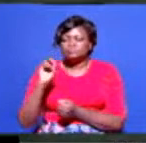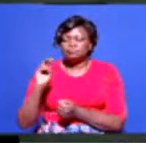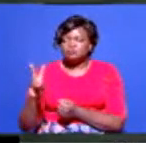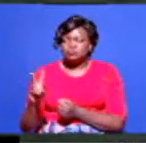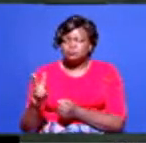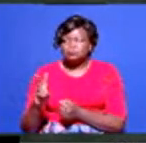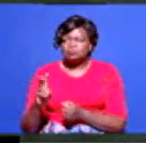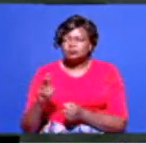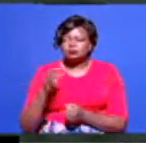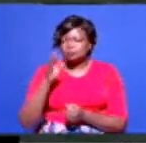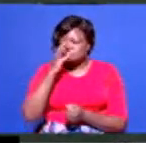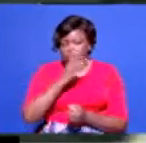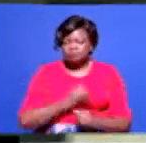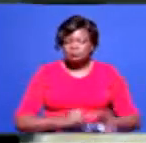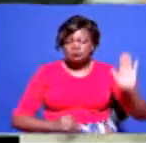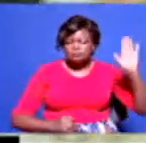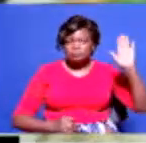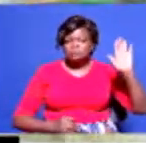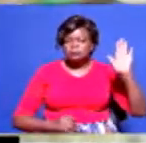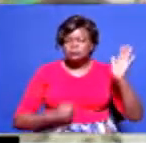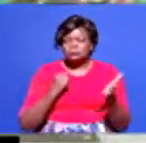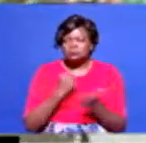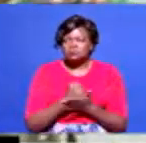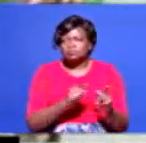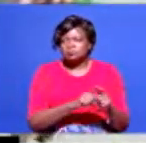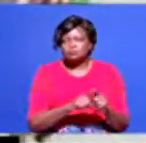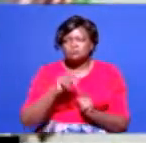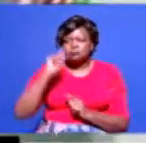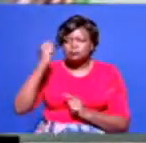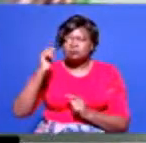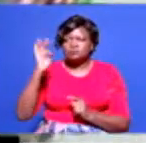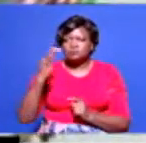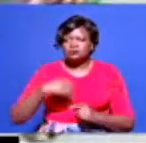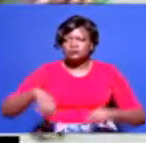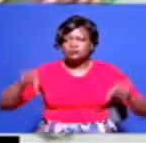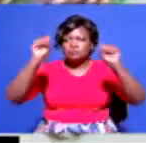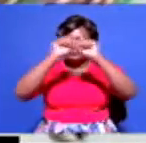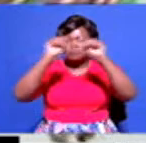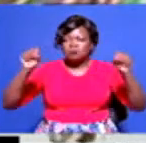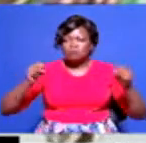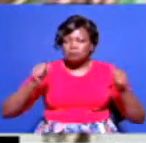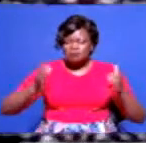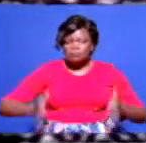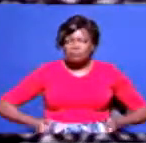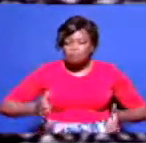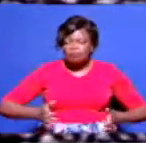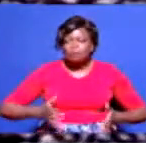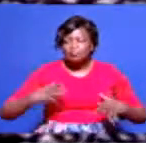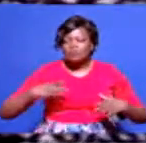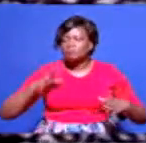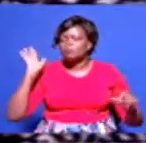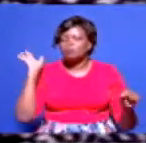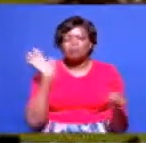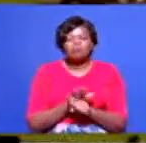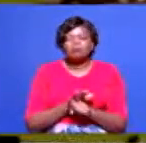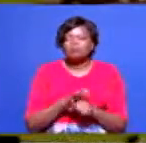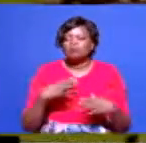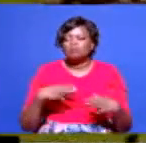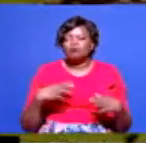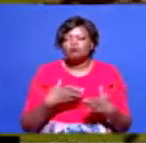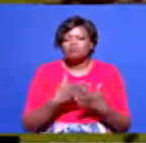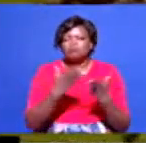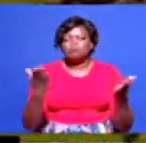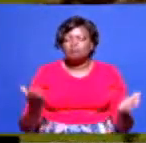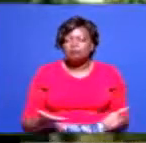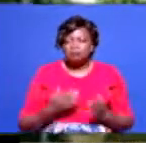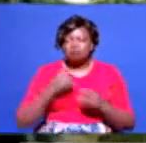Kibaki took the oath of office as Kenya's third president on a wheelchair in front of hundreds of thousands of Kenyans at Uhuru Park